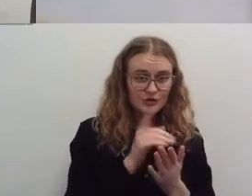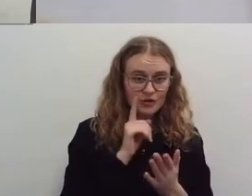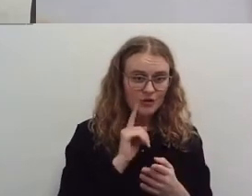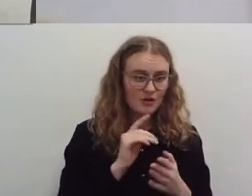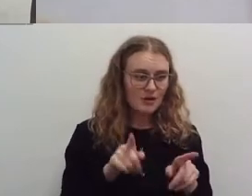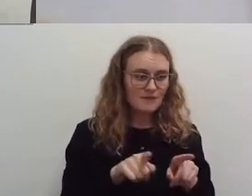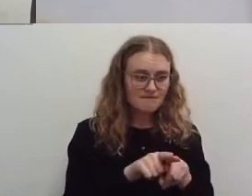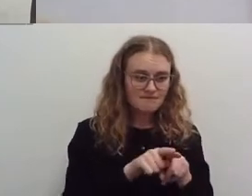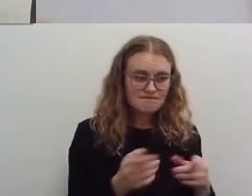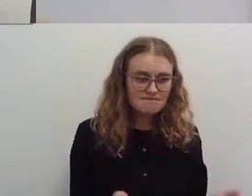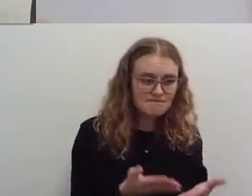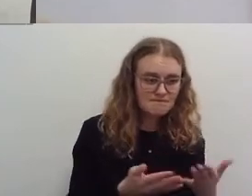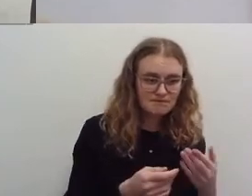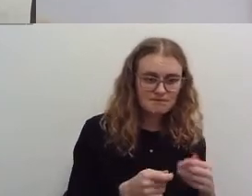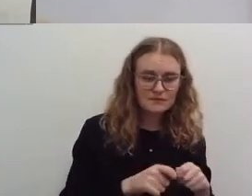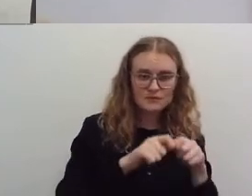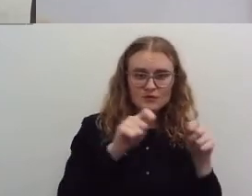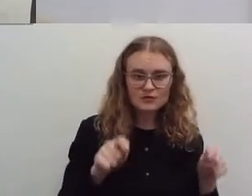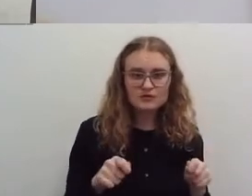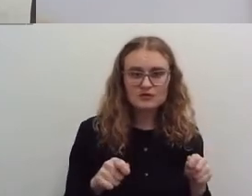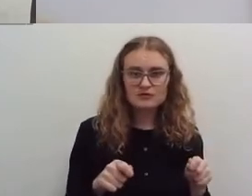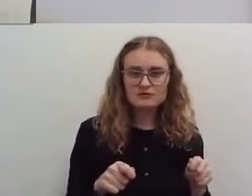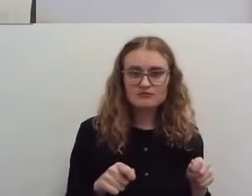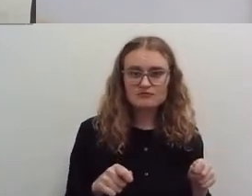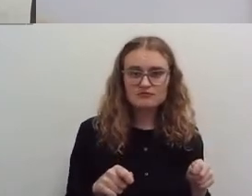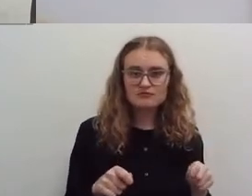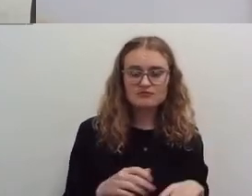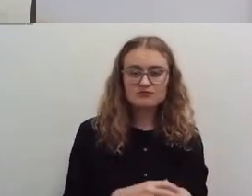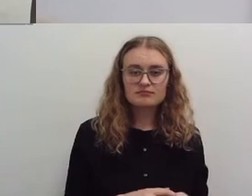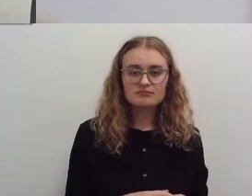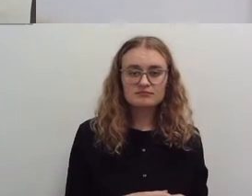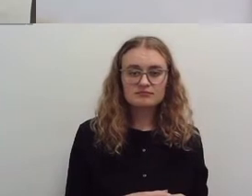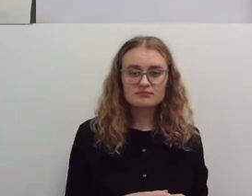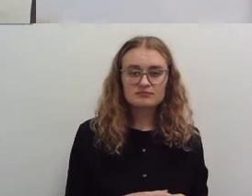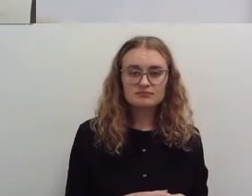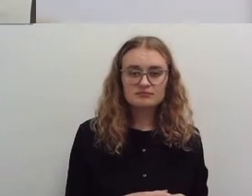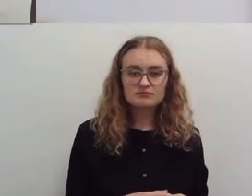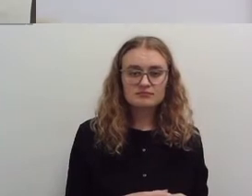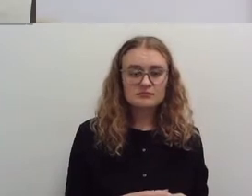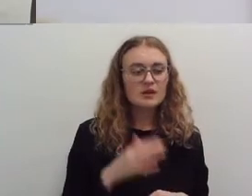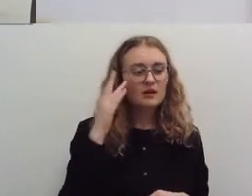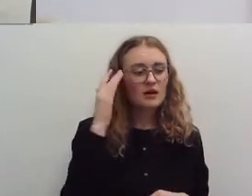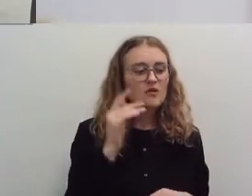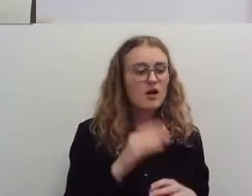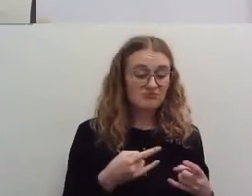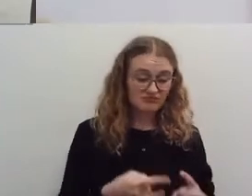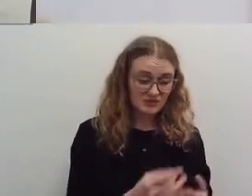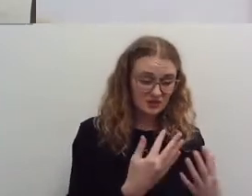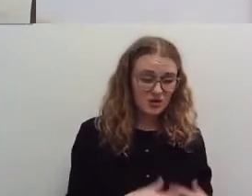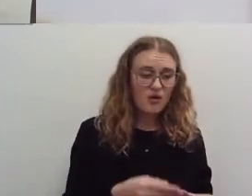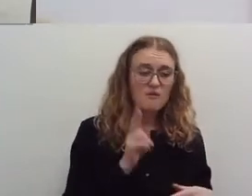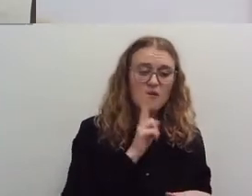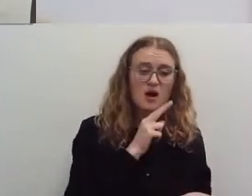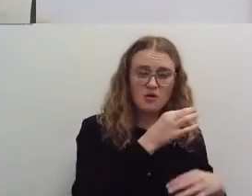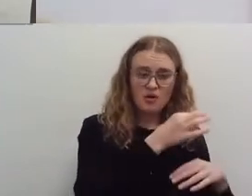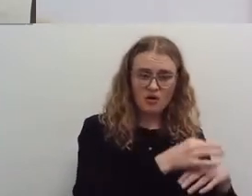mother's responsibility, then the message to the father is that you are not important when it